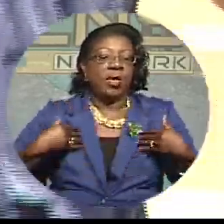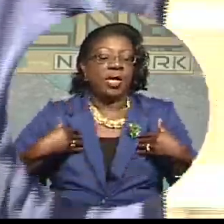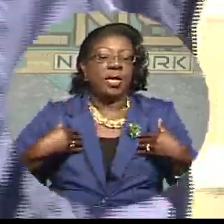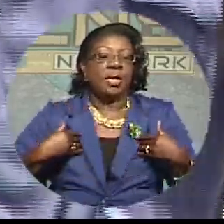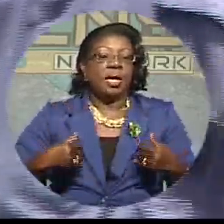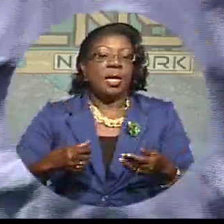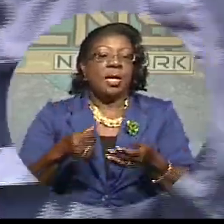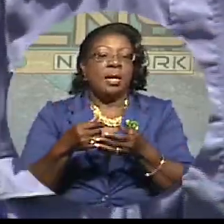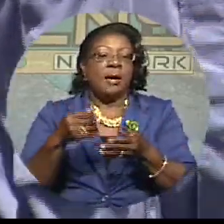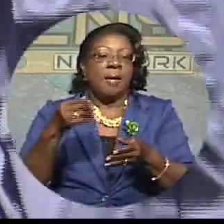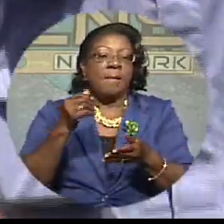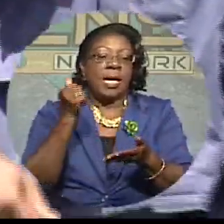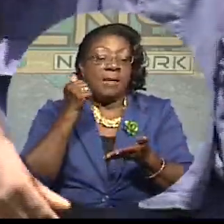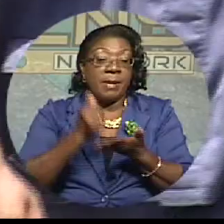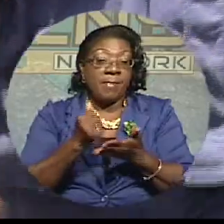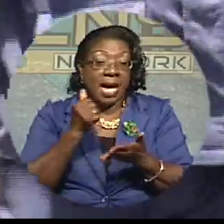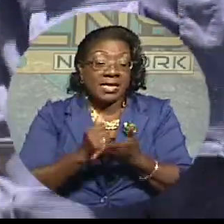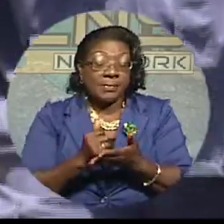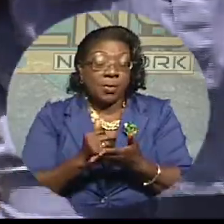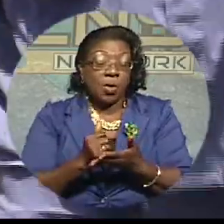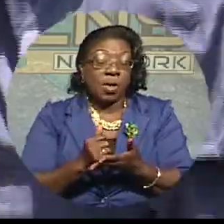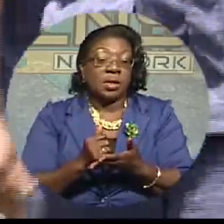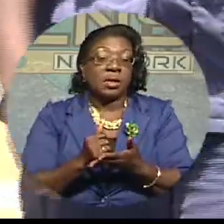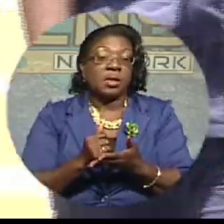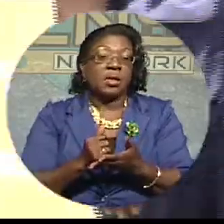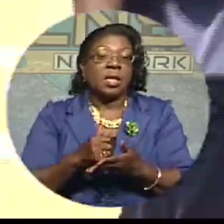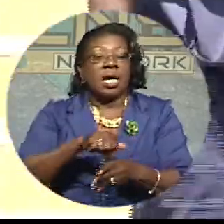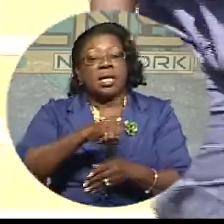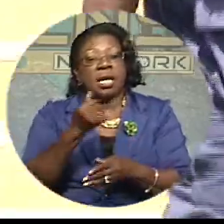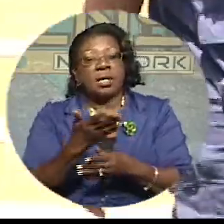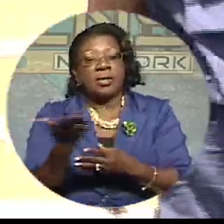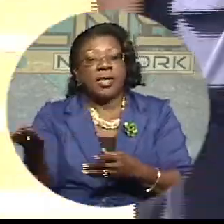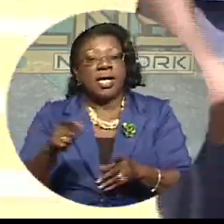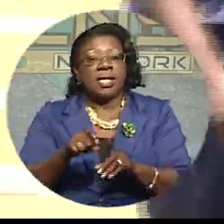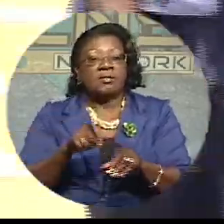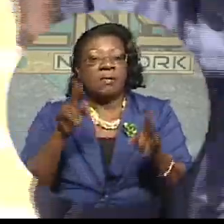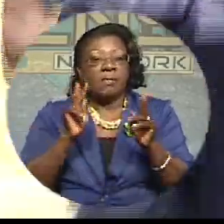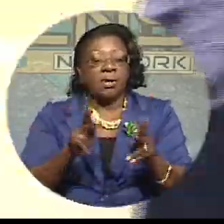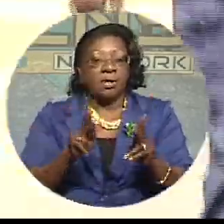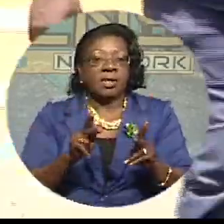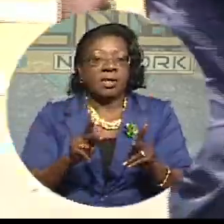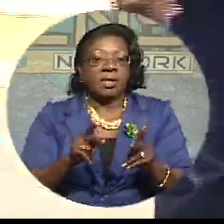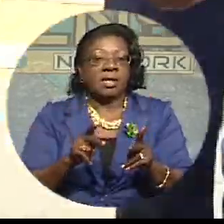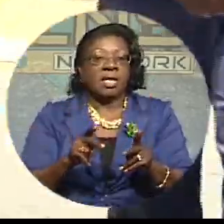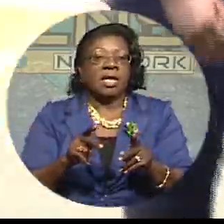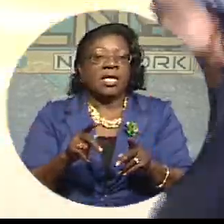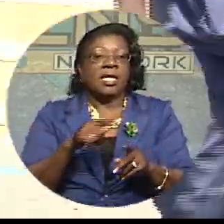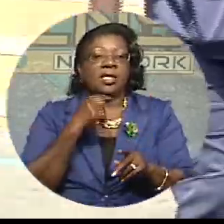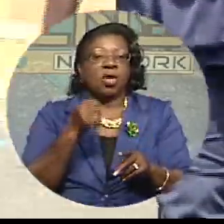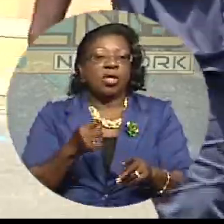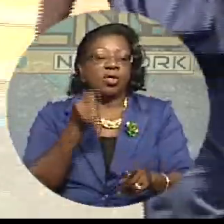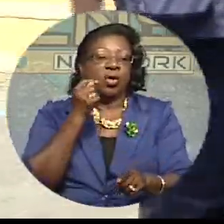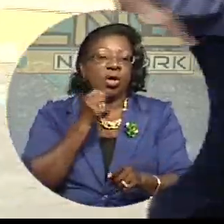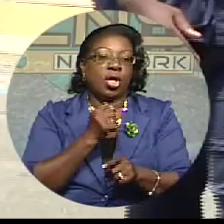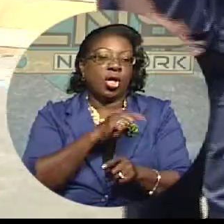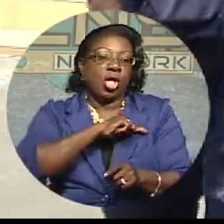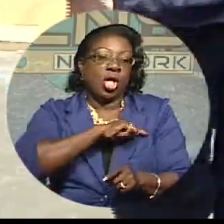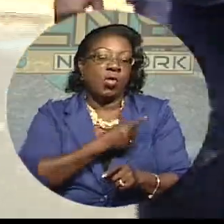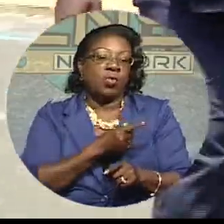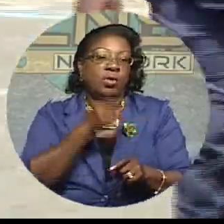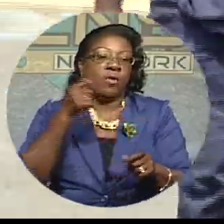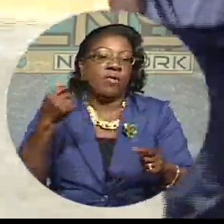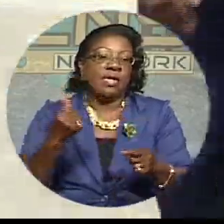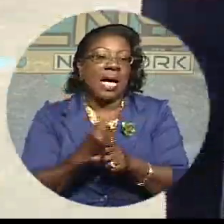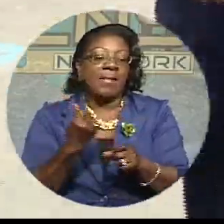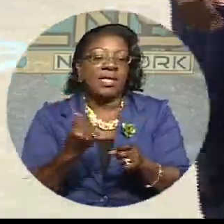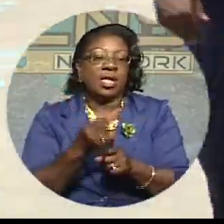victims between May and July of this year. Apart from facing trespassing and receiving charges, the teen is also accused of damaging two vehicles